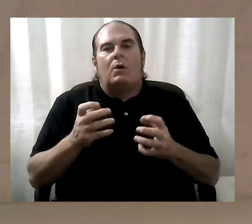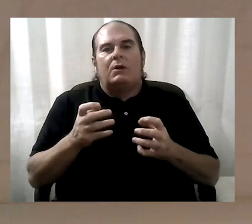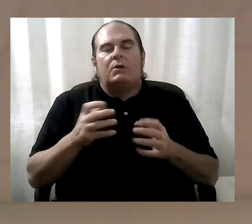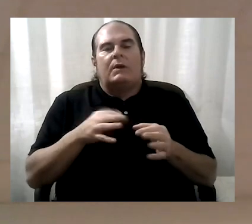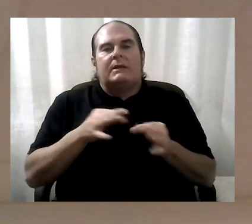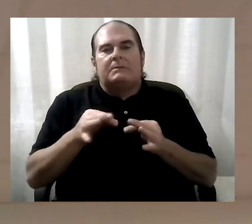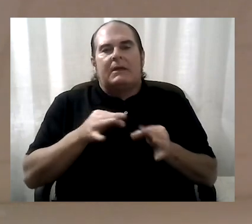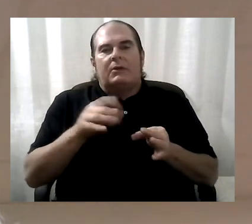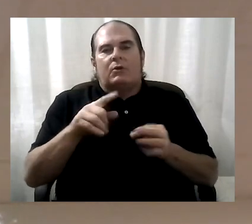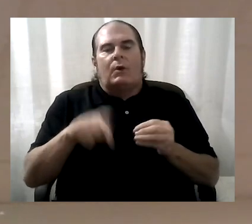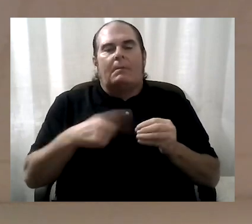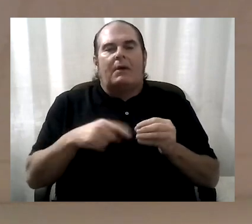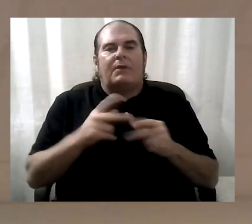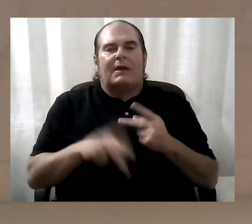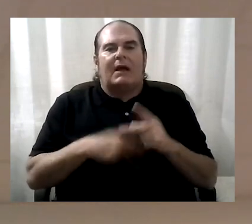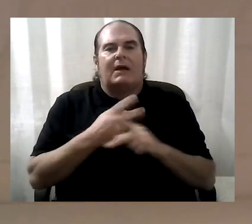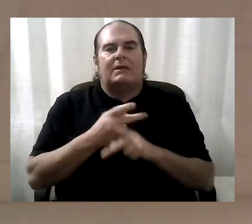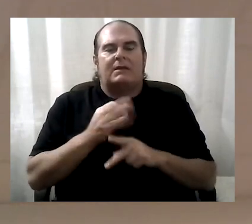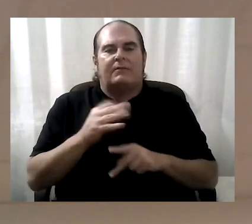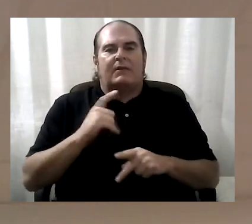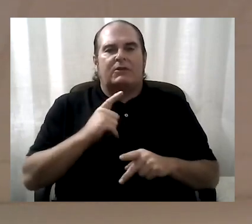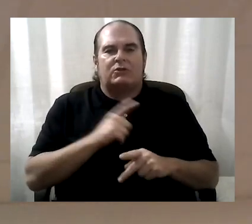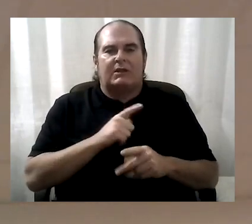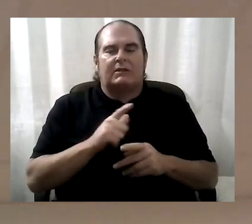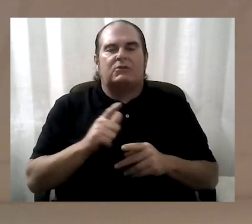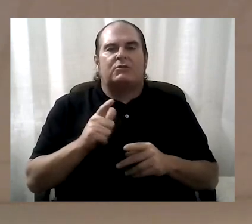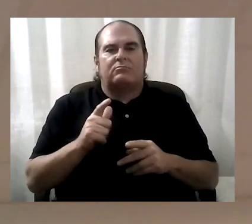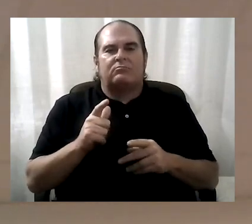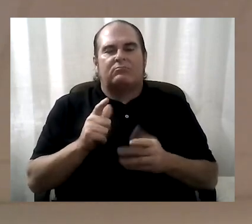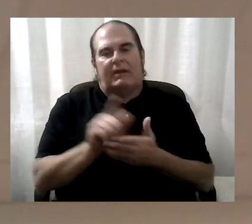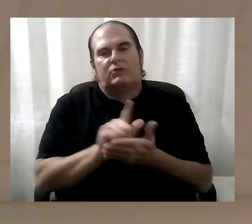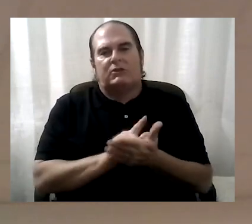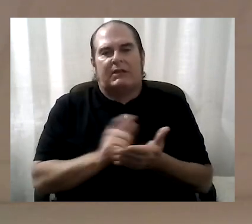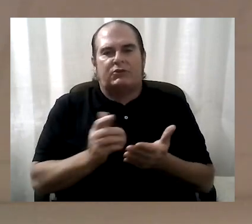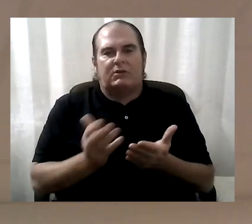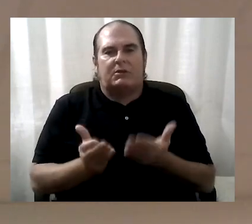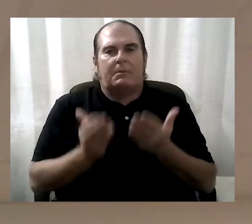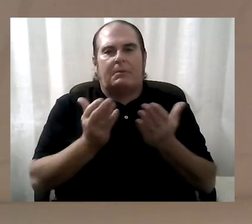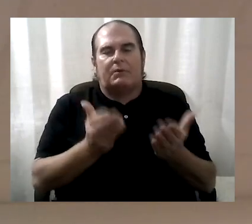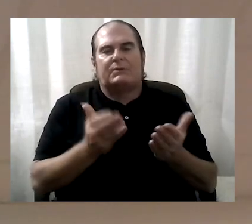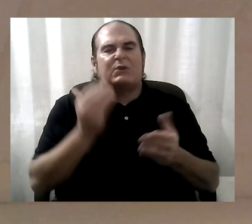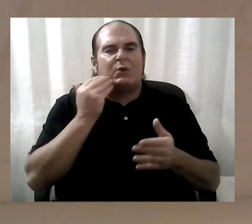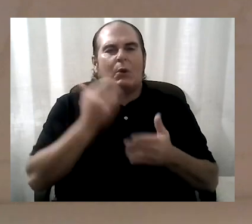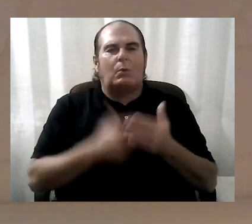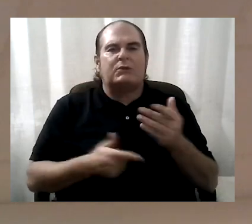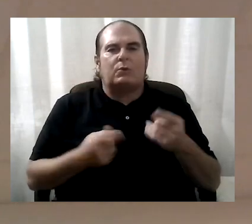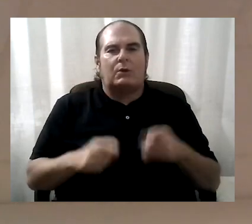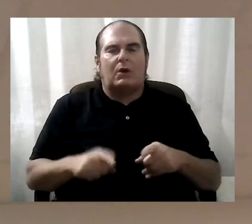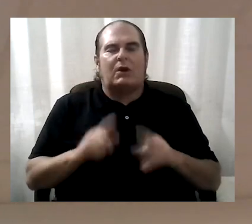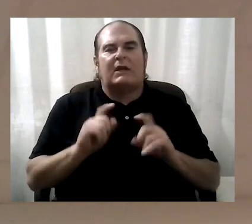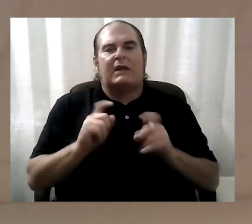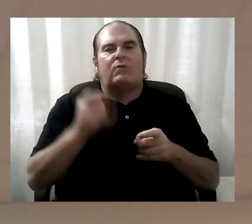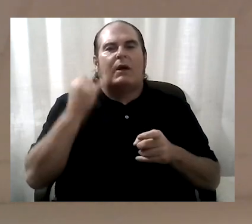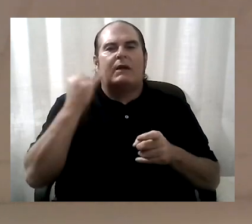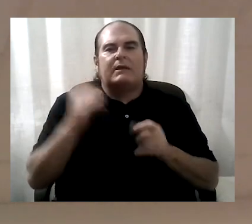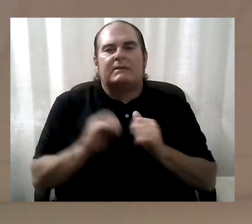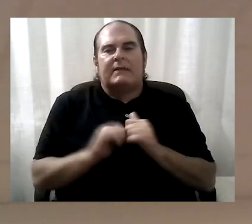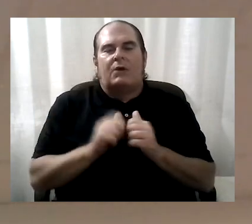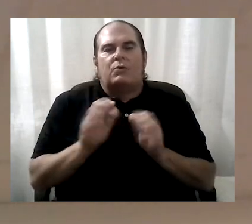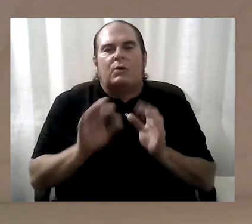so that you know what's happening, and then give you some ideas, if you're interested, how you can find out more information